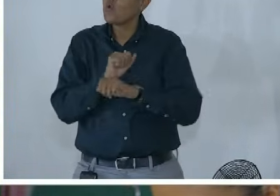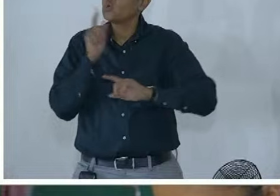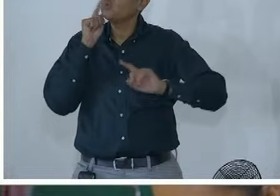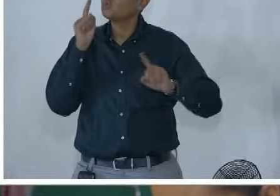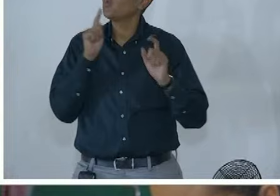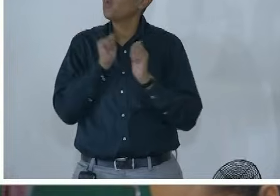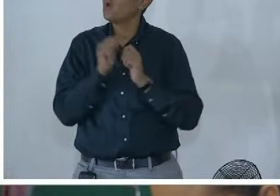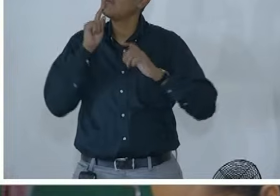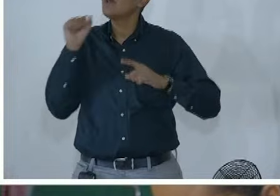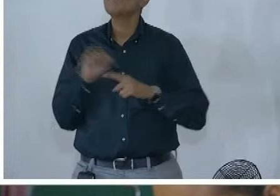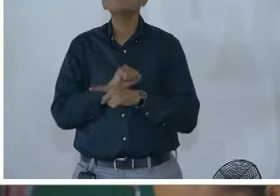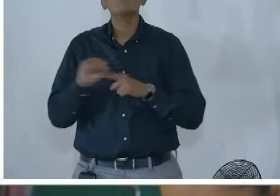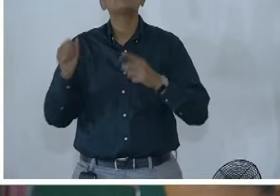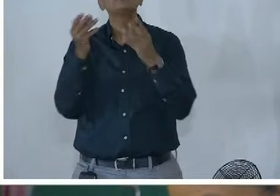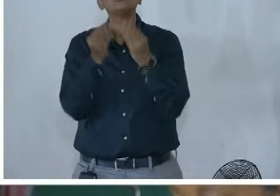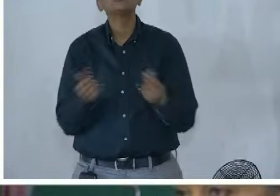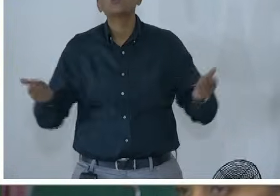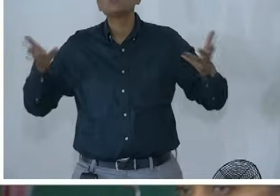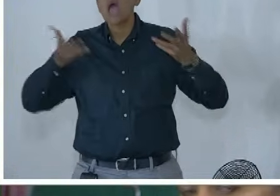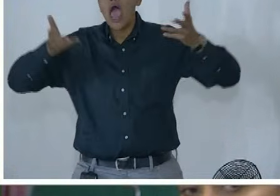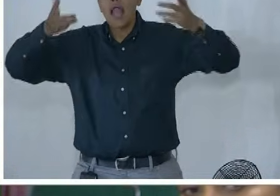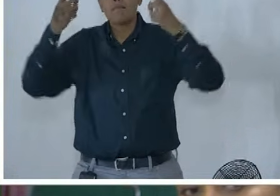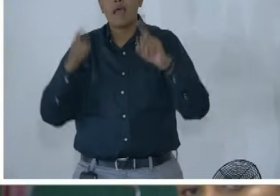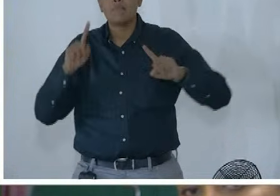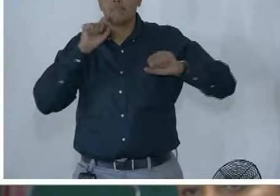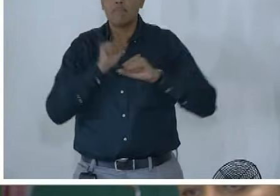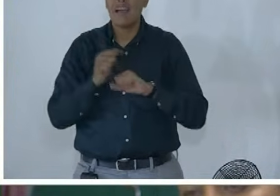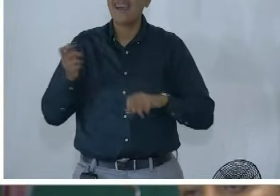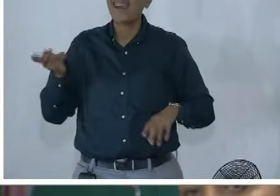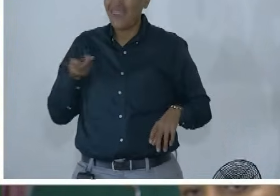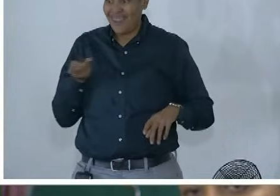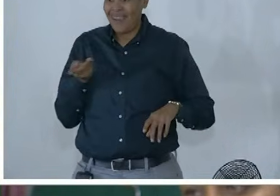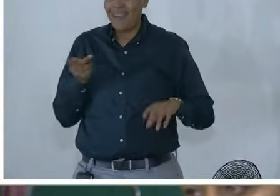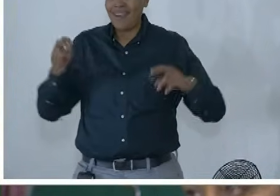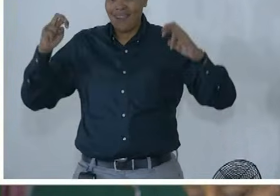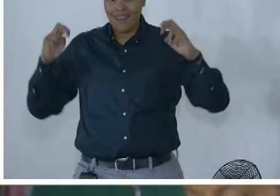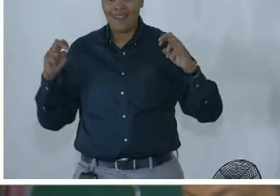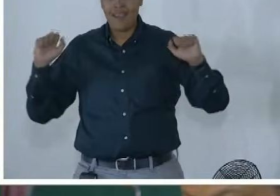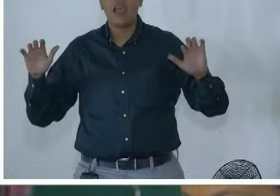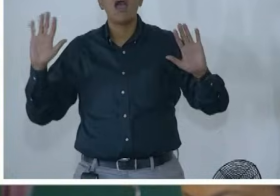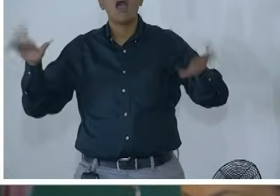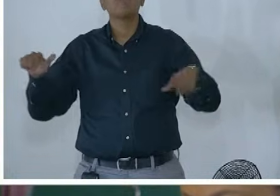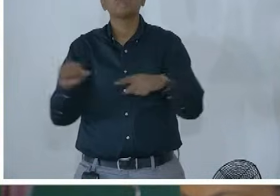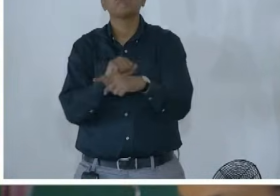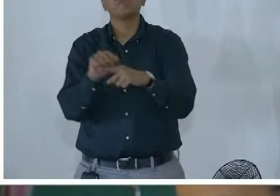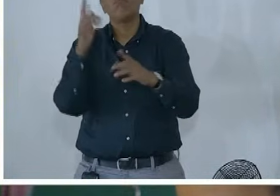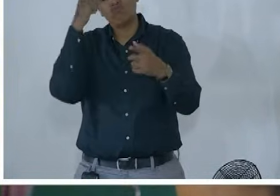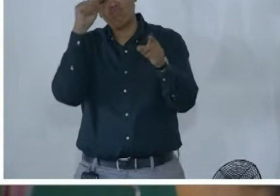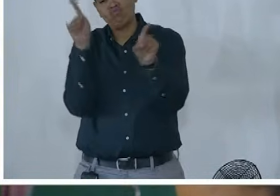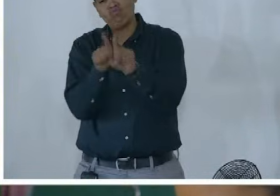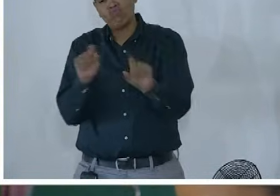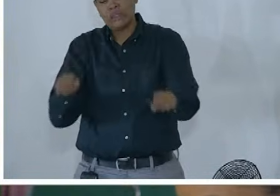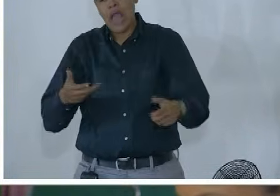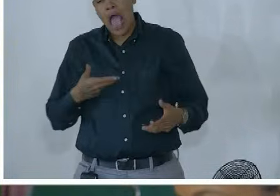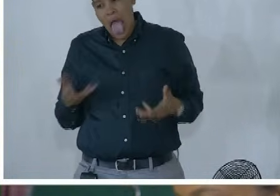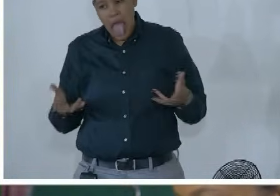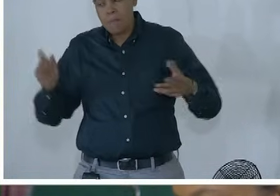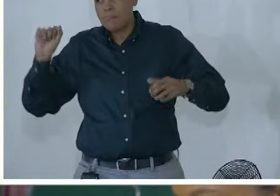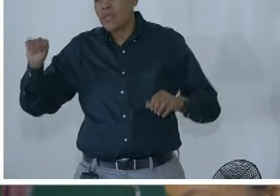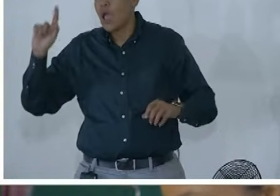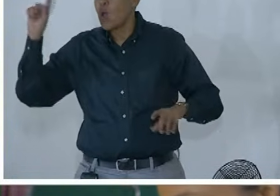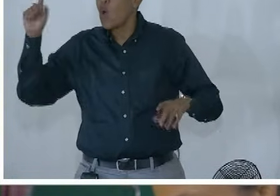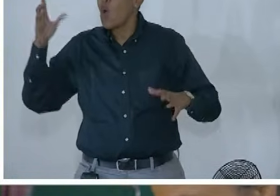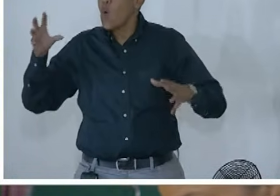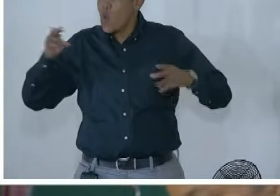a practical solution that they themselves have crafted. They can own the